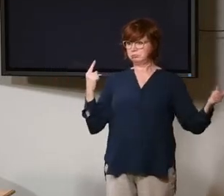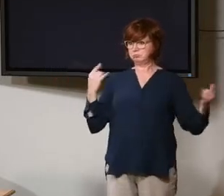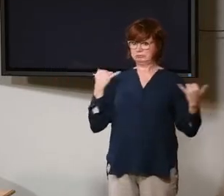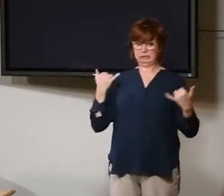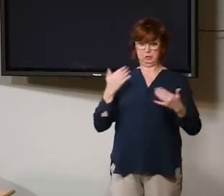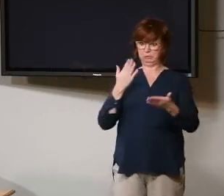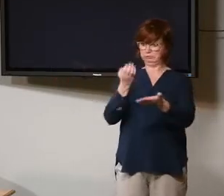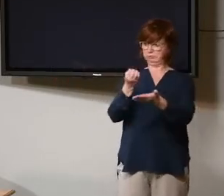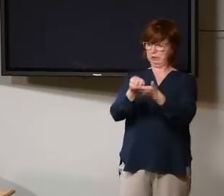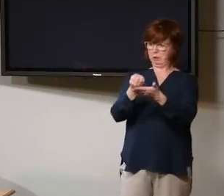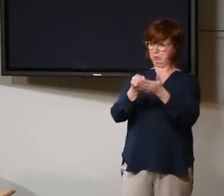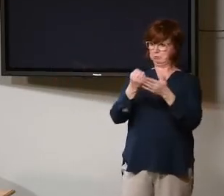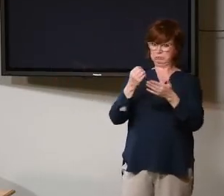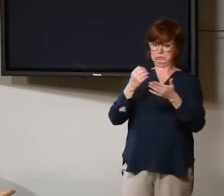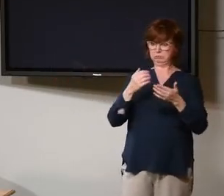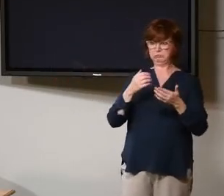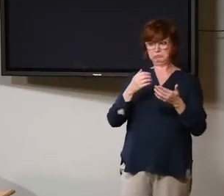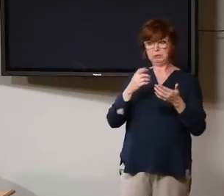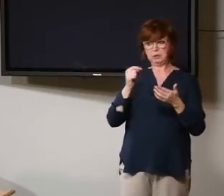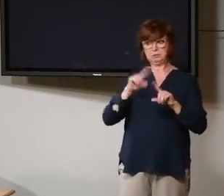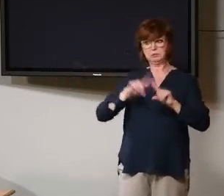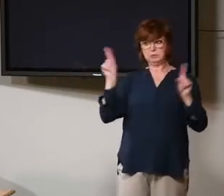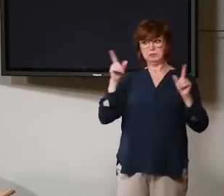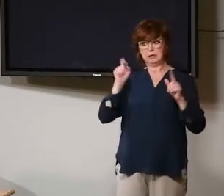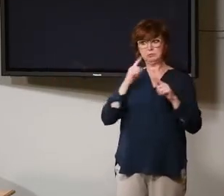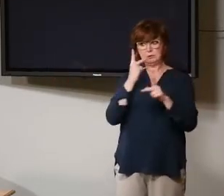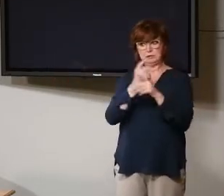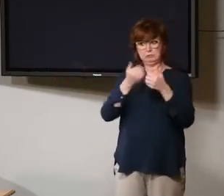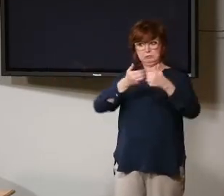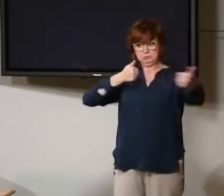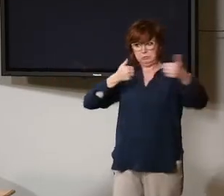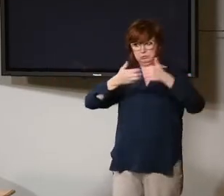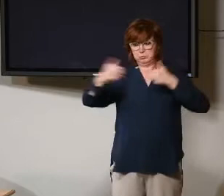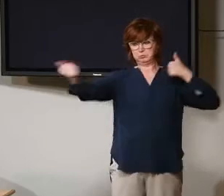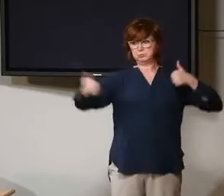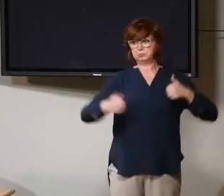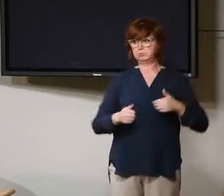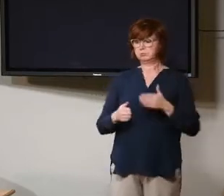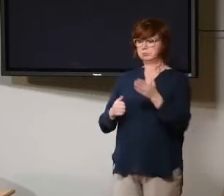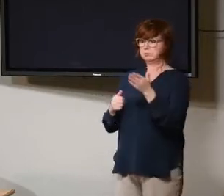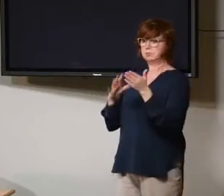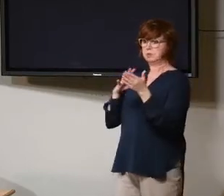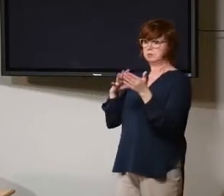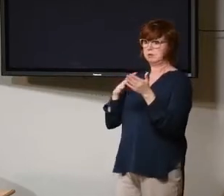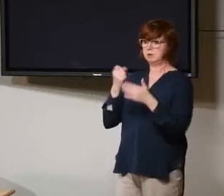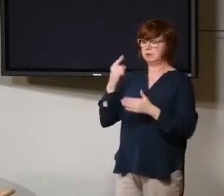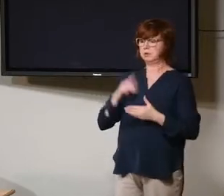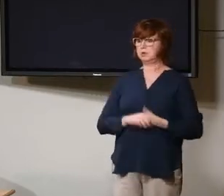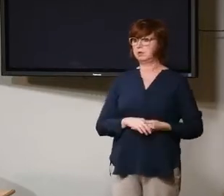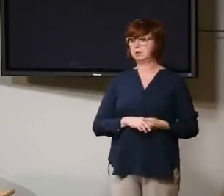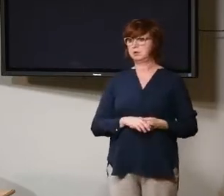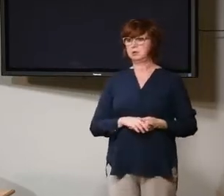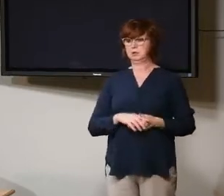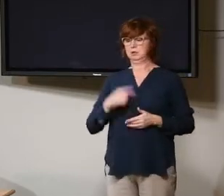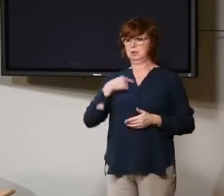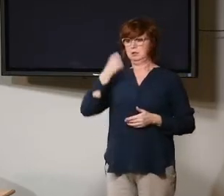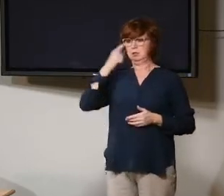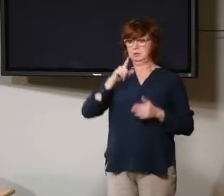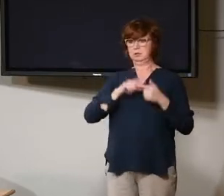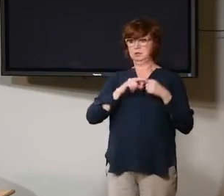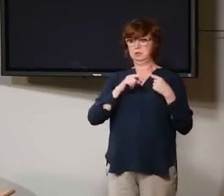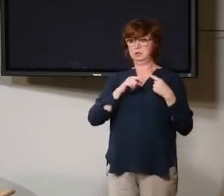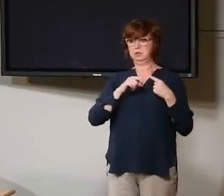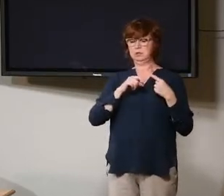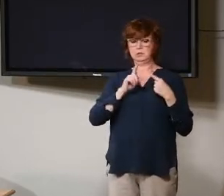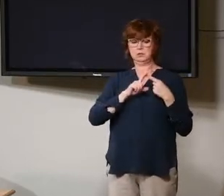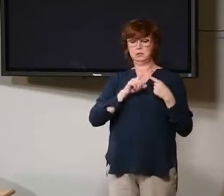social distancing economy. What's the thinking behind, and correct me if I'm wrong, allowing cannabis stores to stay open? I noticed